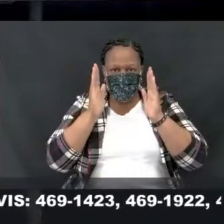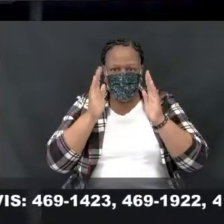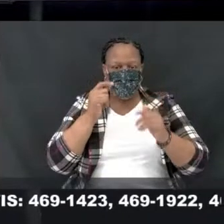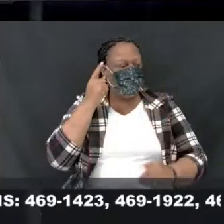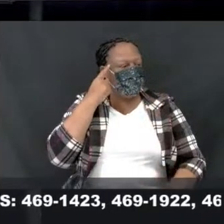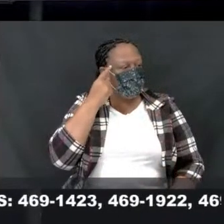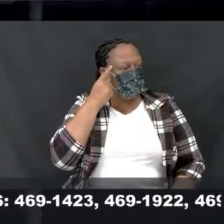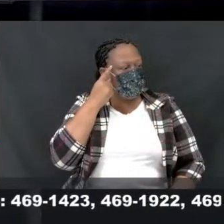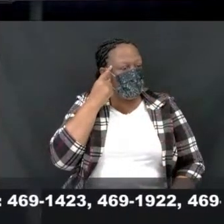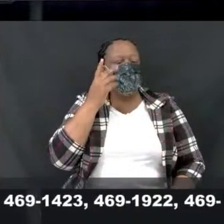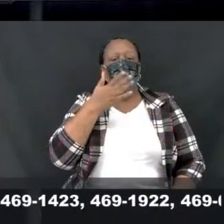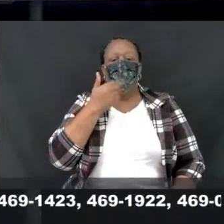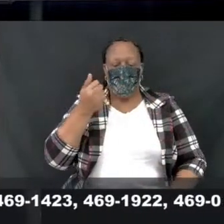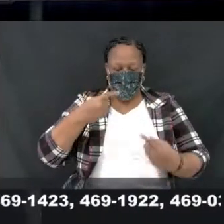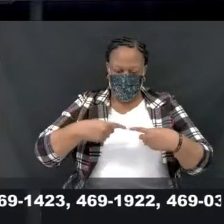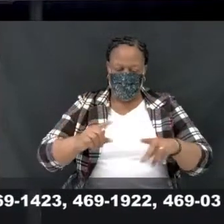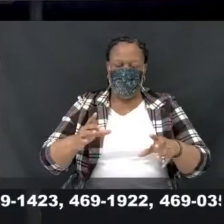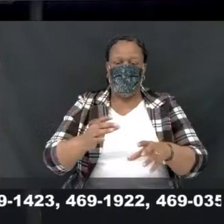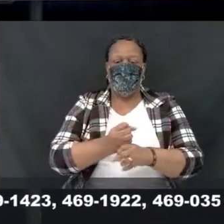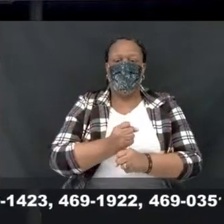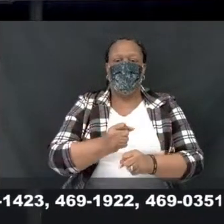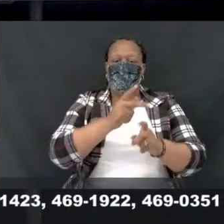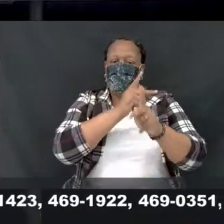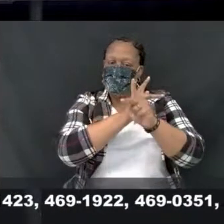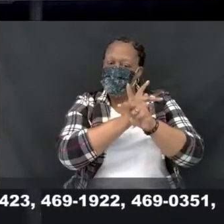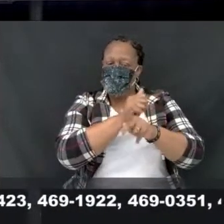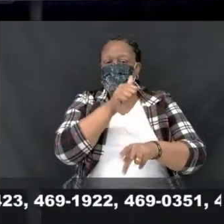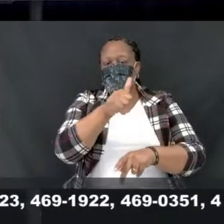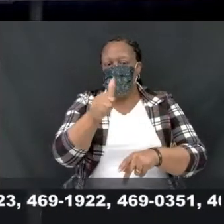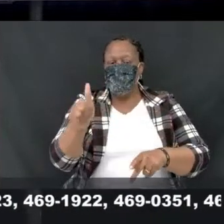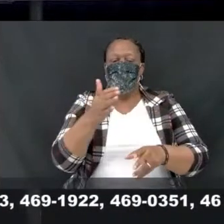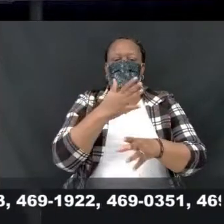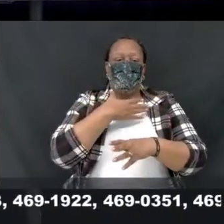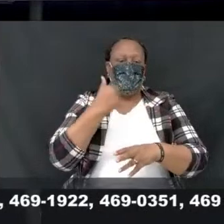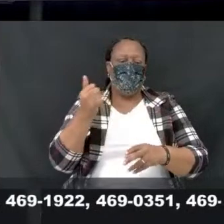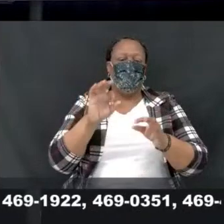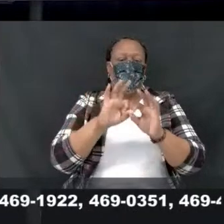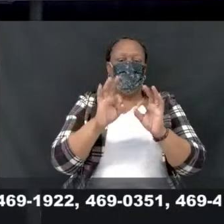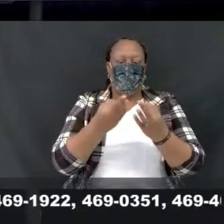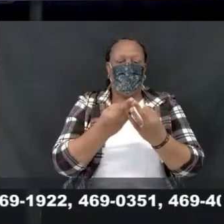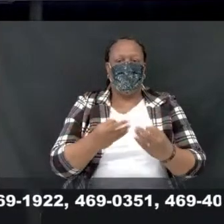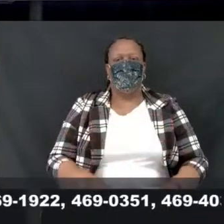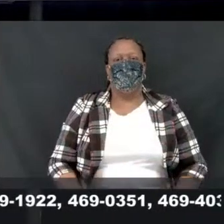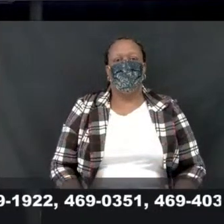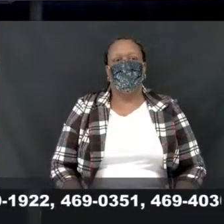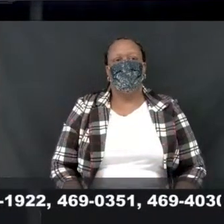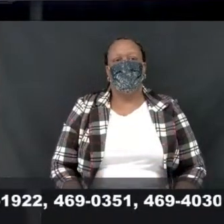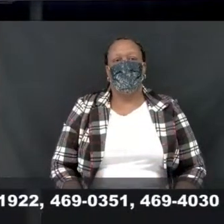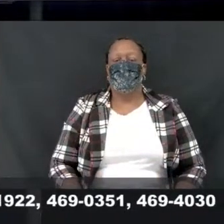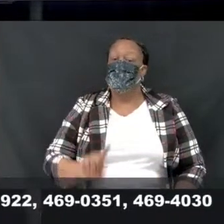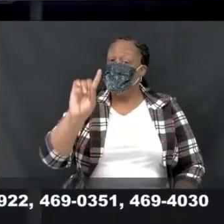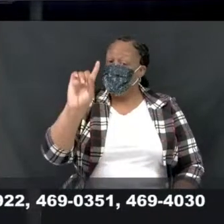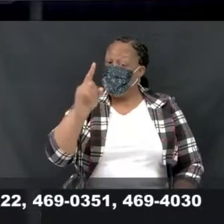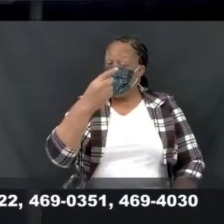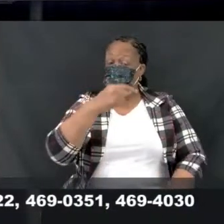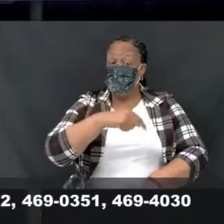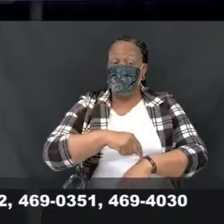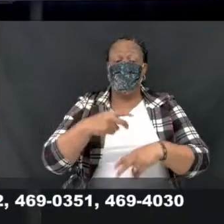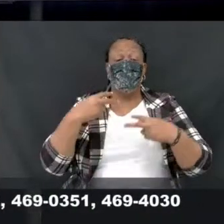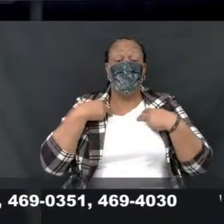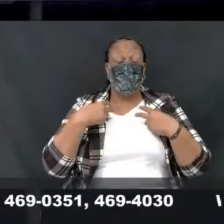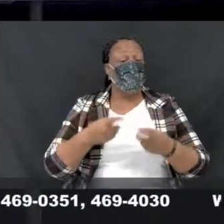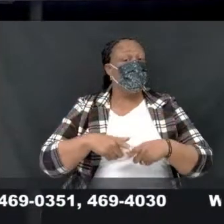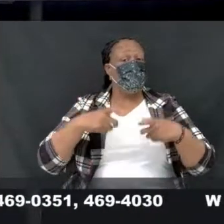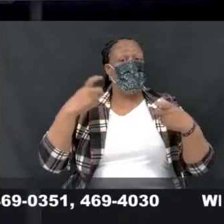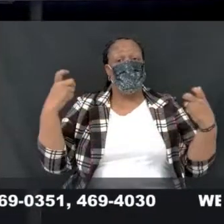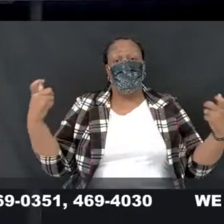the right thing and got vaccinated. This was a new virus and our first pandemic, and we did not have all the answers,